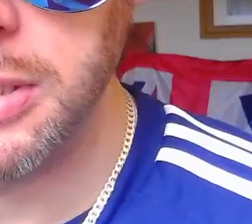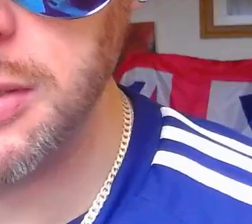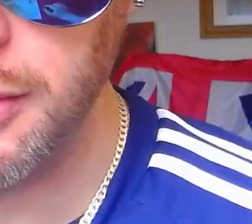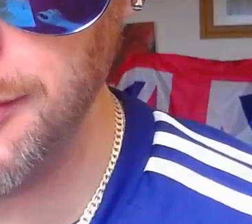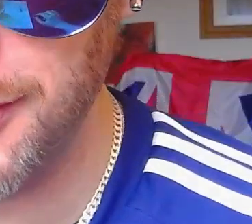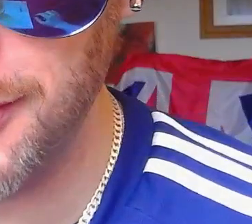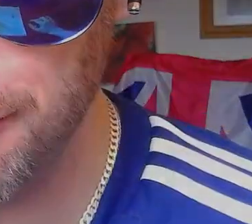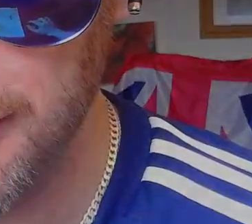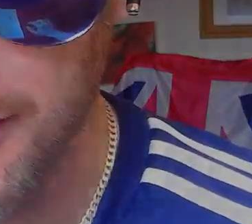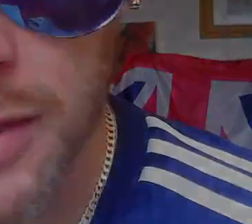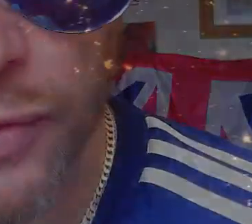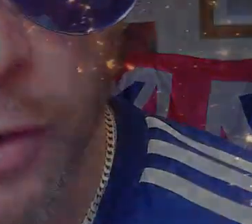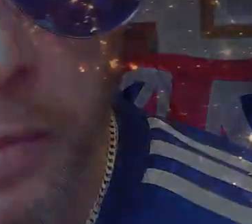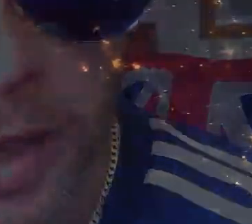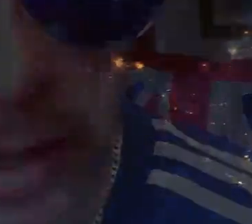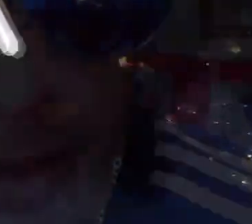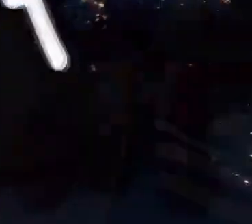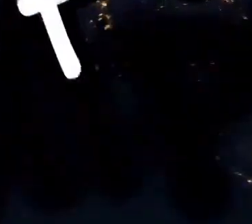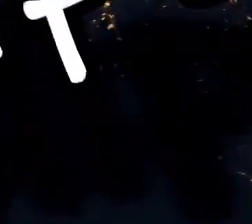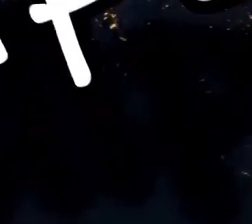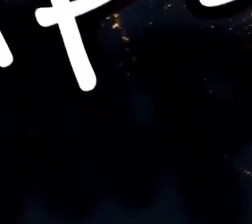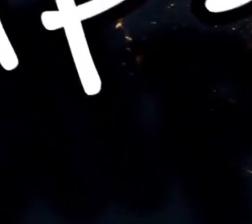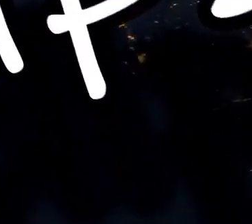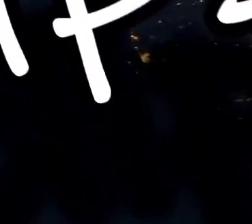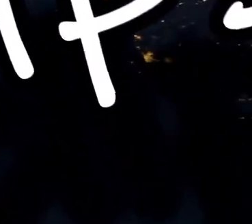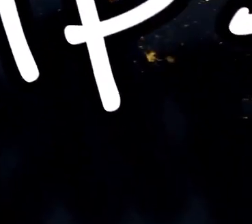groups were harmed in this film.